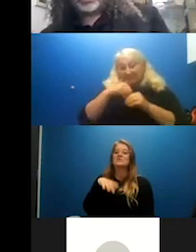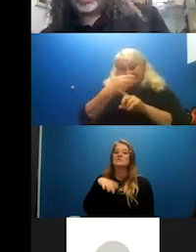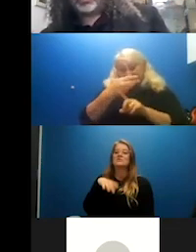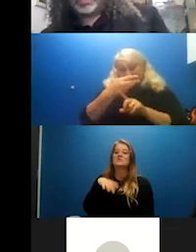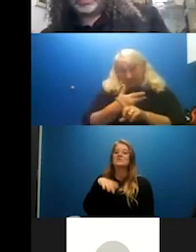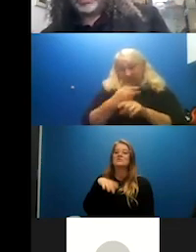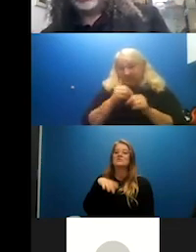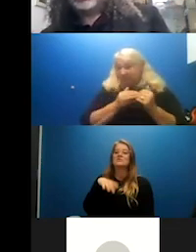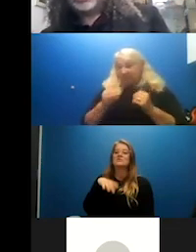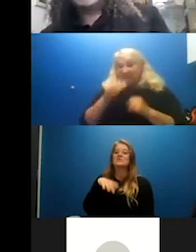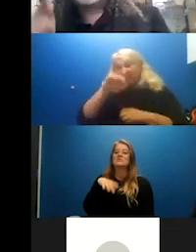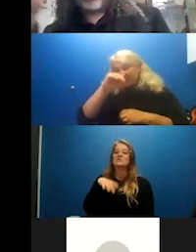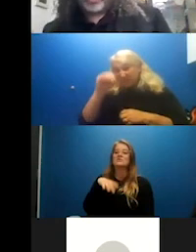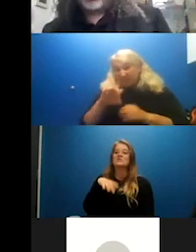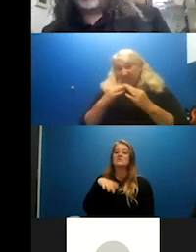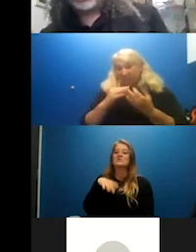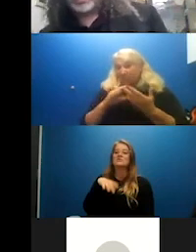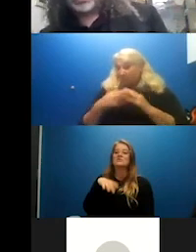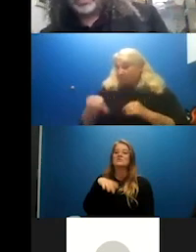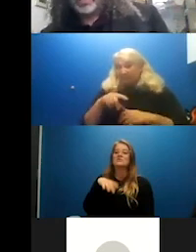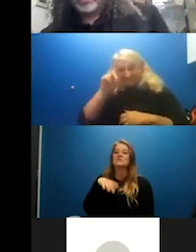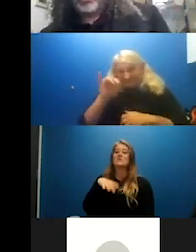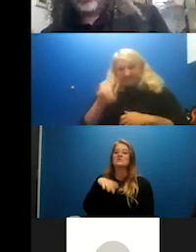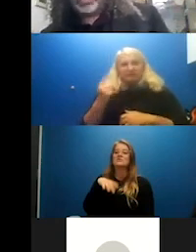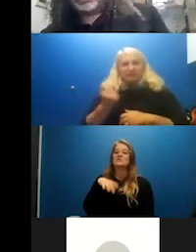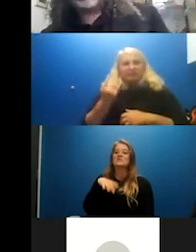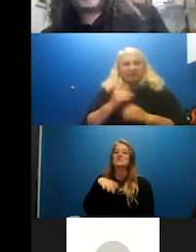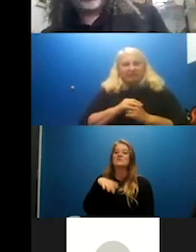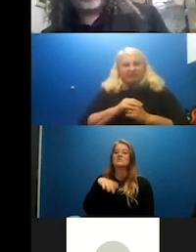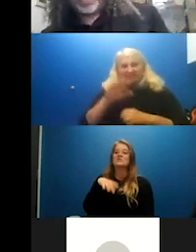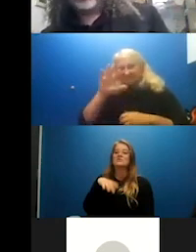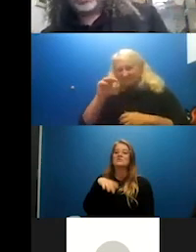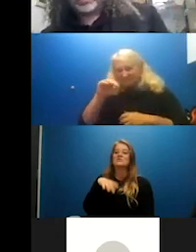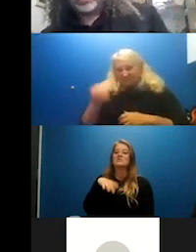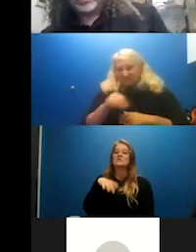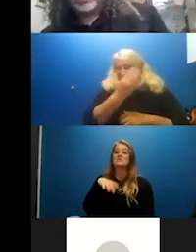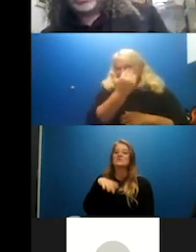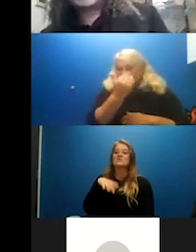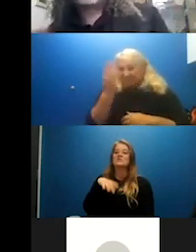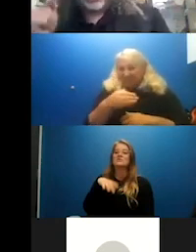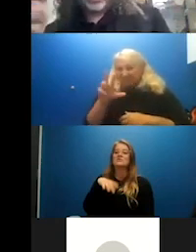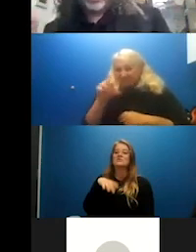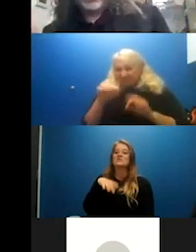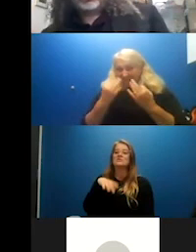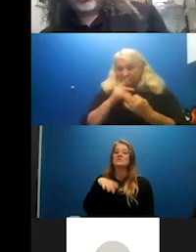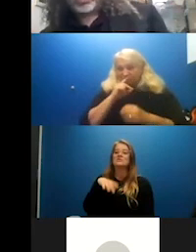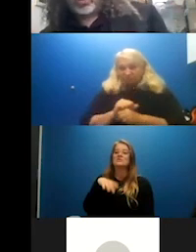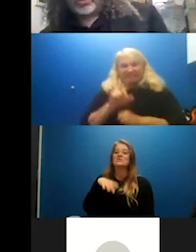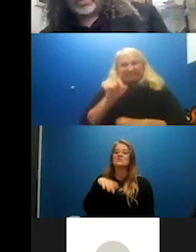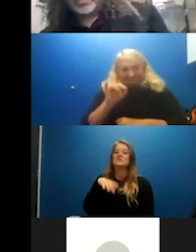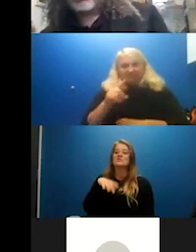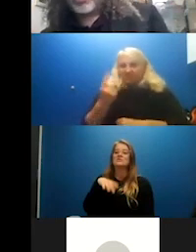families in the community did something along these lines. 15 out of 30 families did something towards